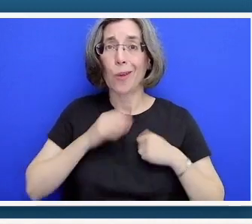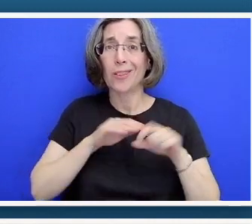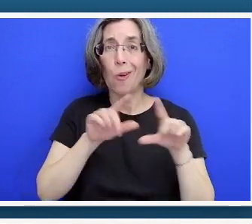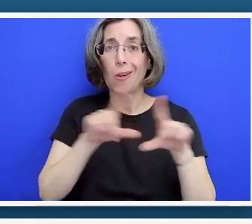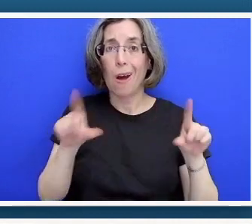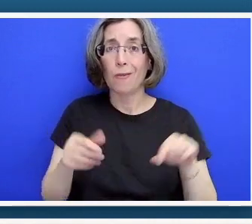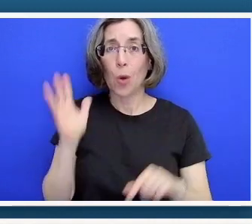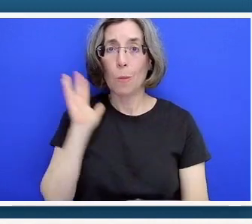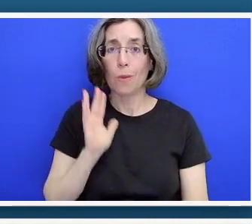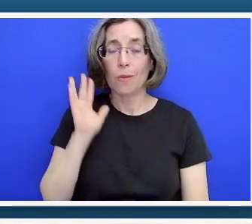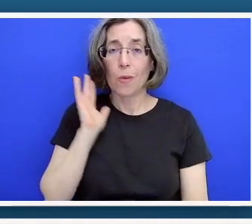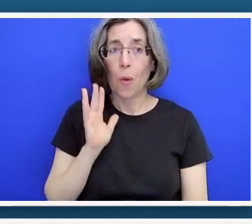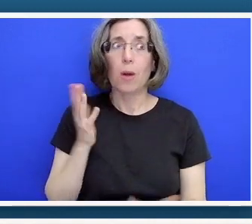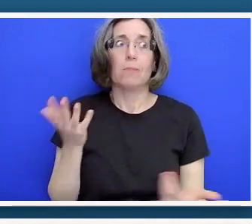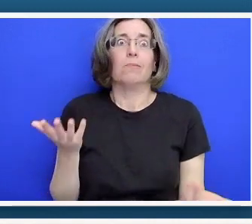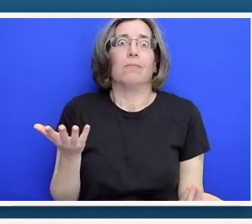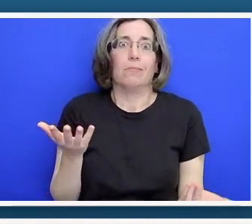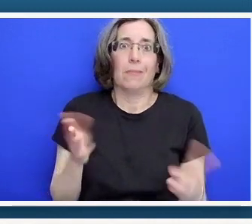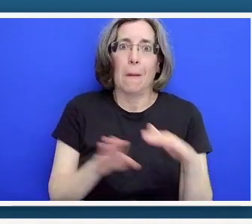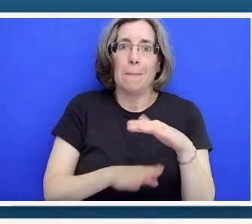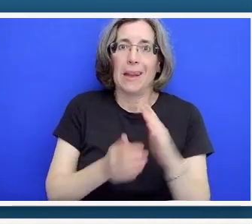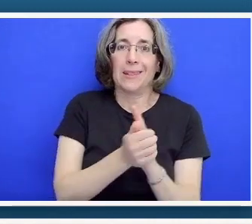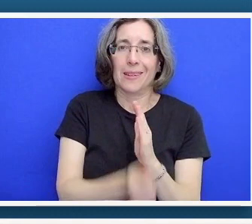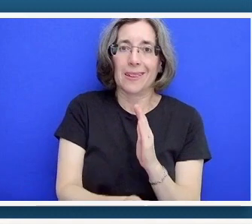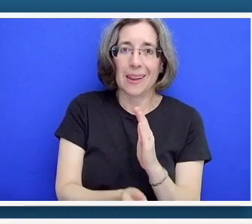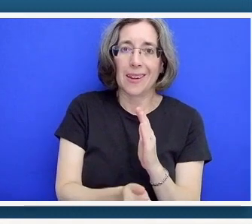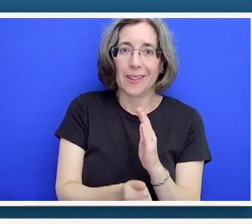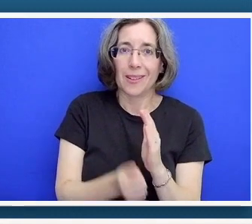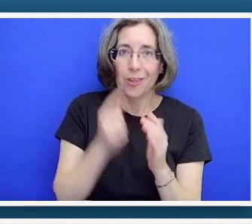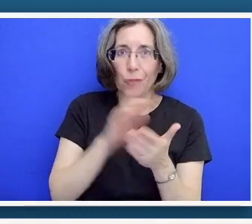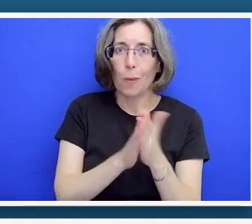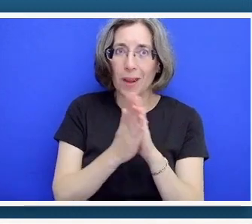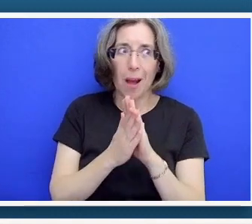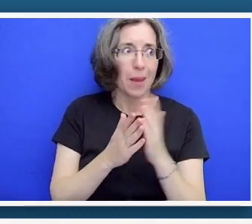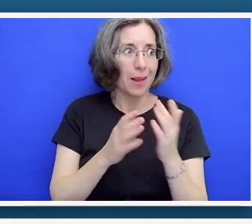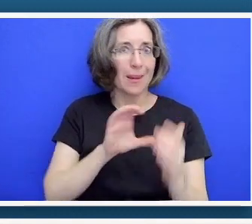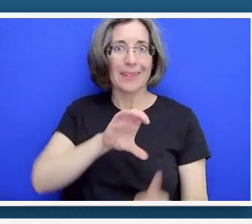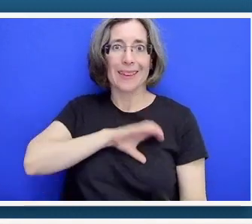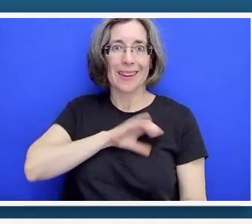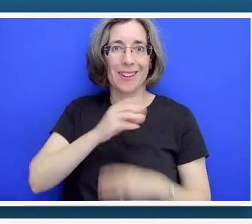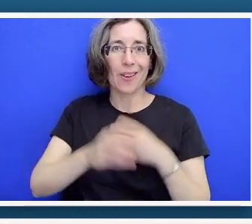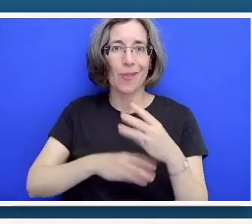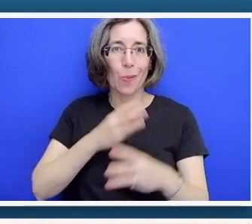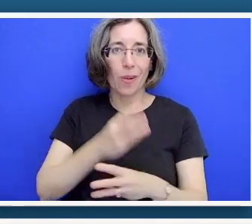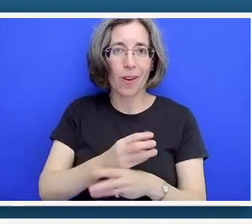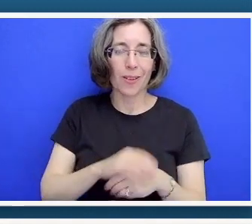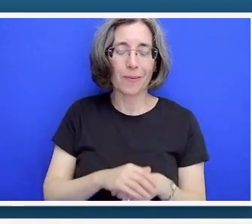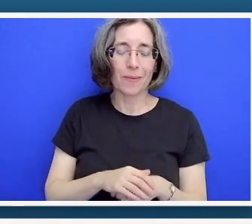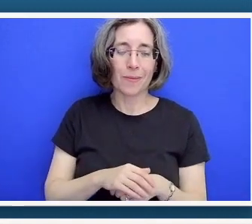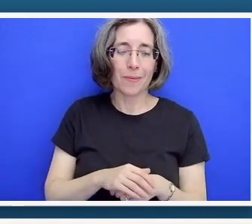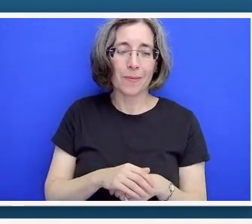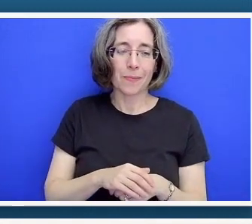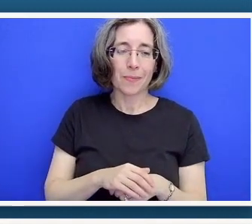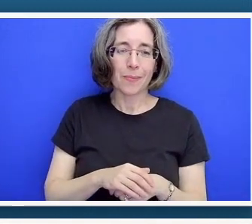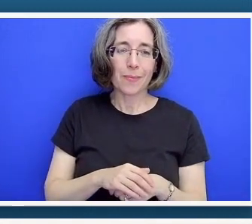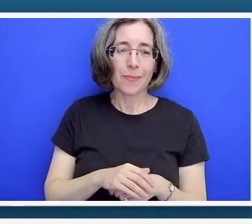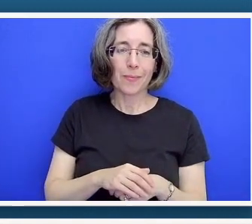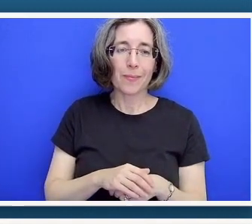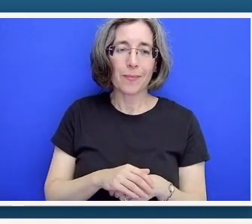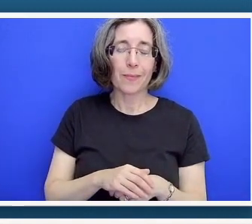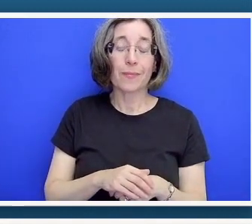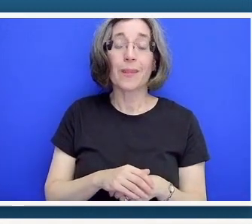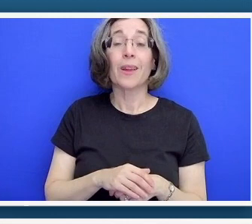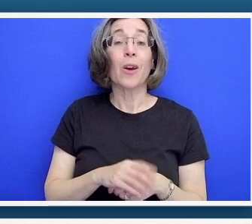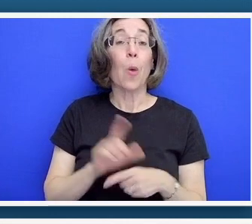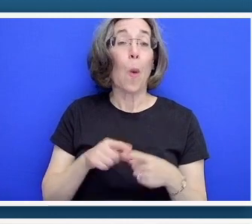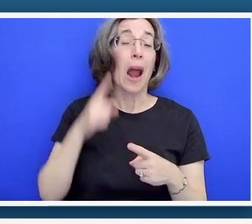is an important part of being a citizen. But I got to say, one of the coolest parts, thinking about the end, is when those students